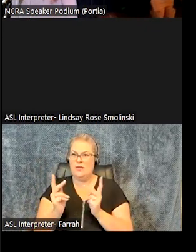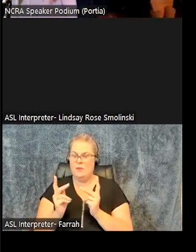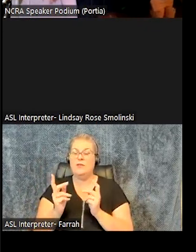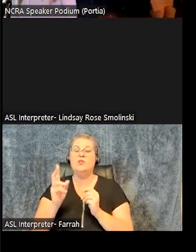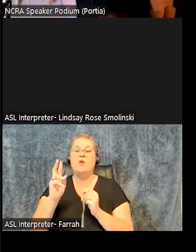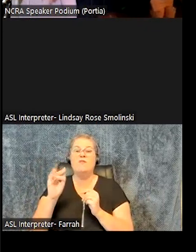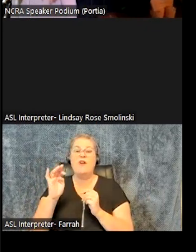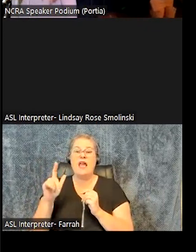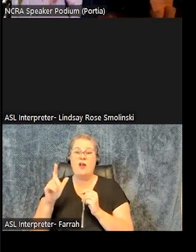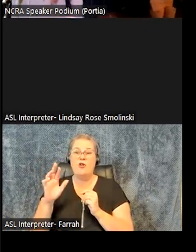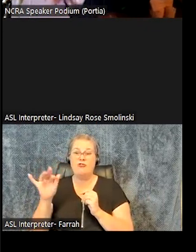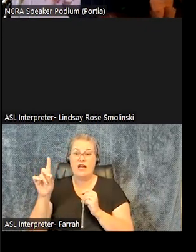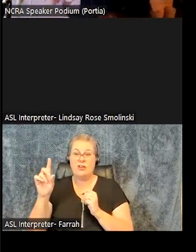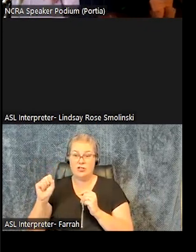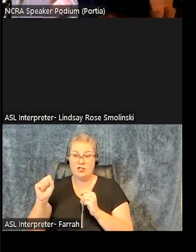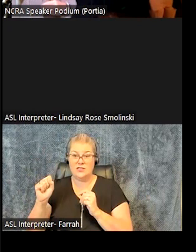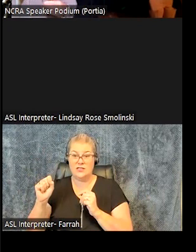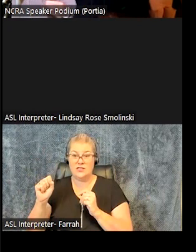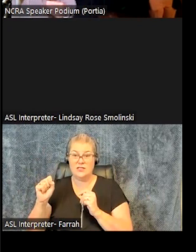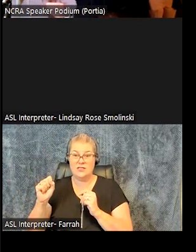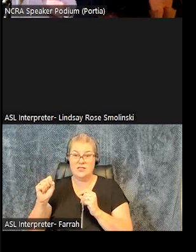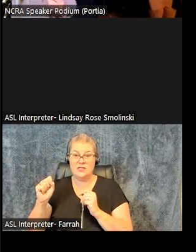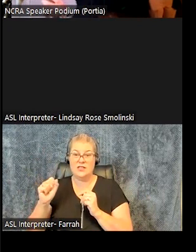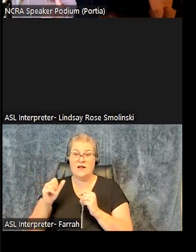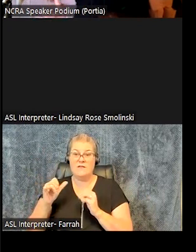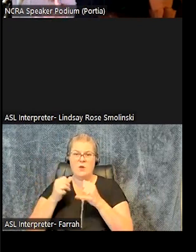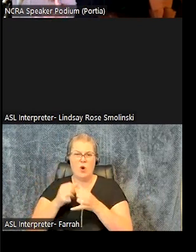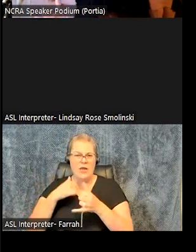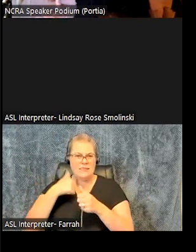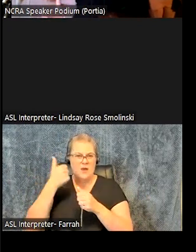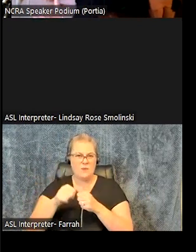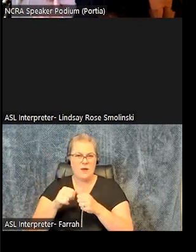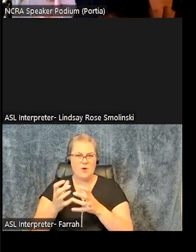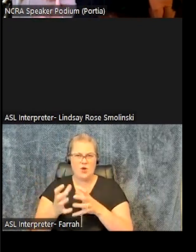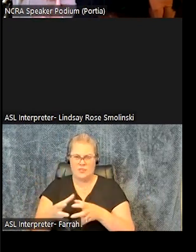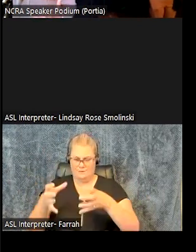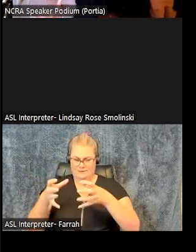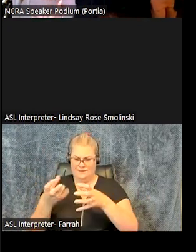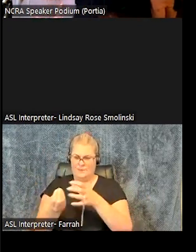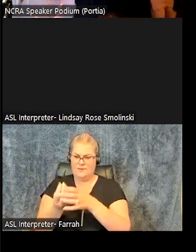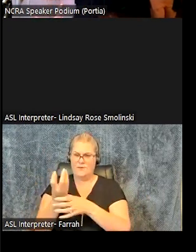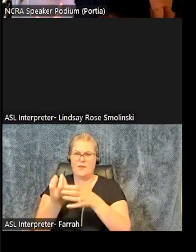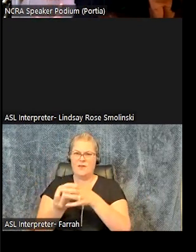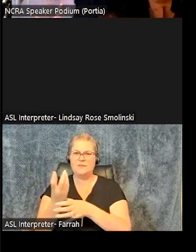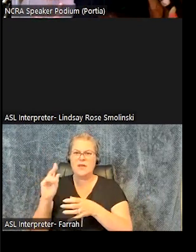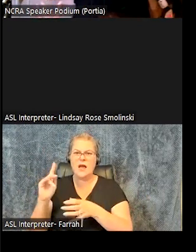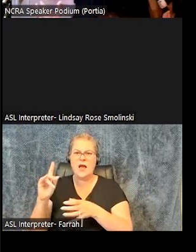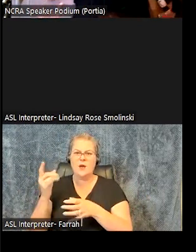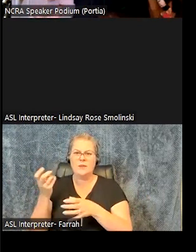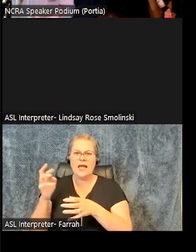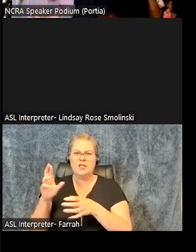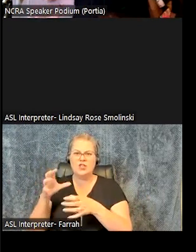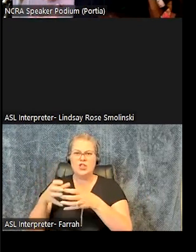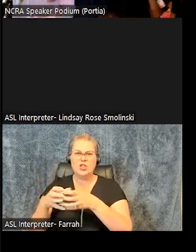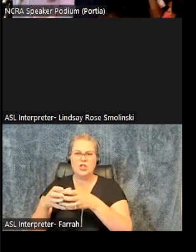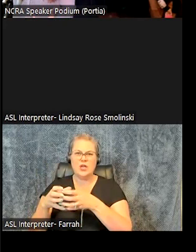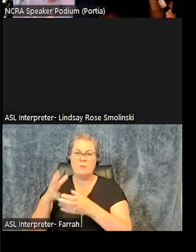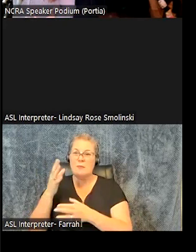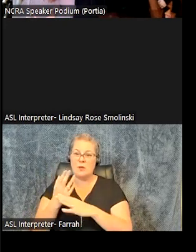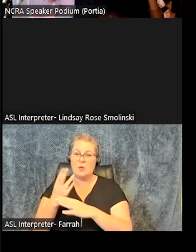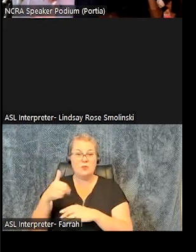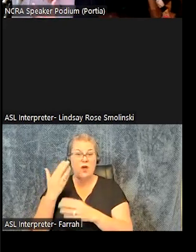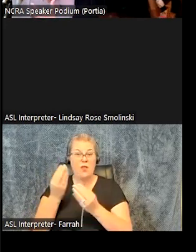records, the prize that I can remember is a planter. So I think they might have used one of our other materials, but the